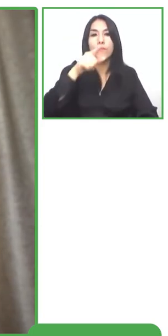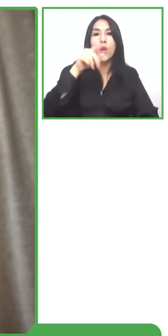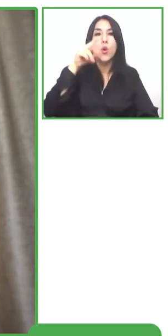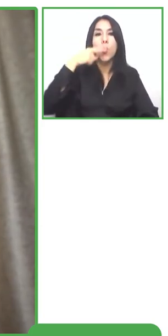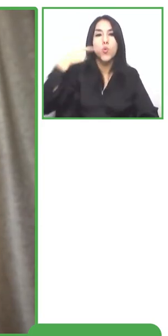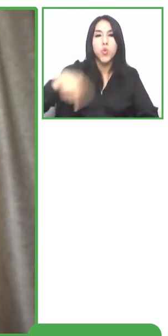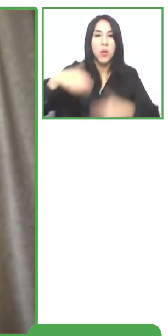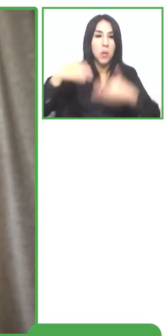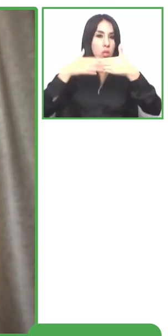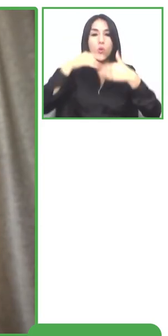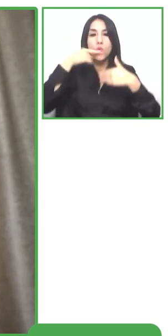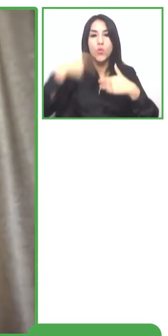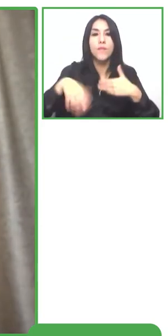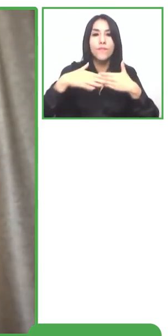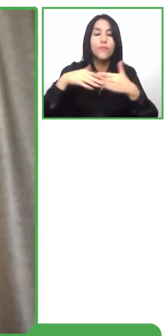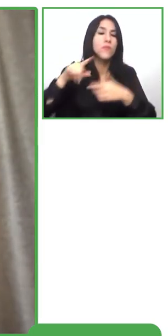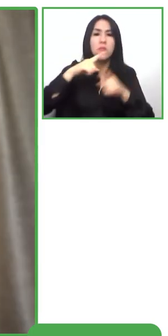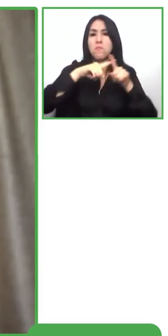etc.